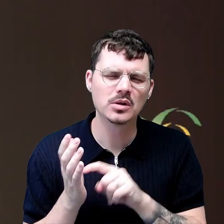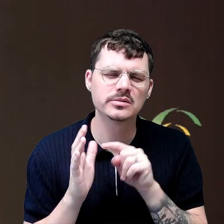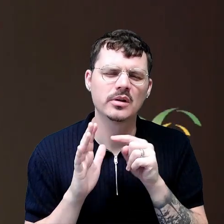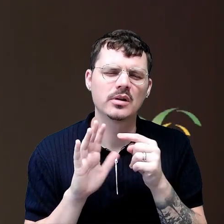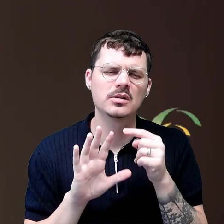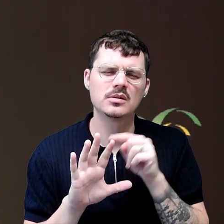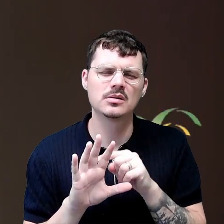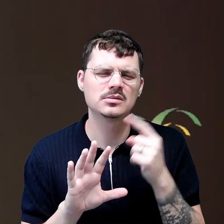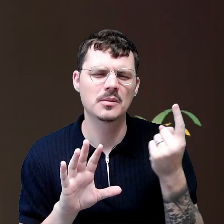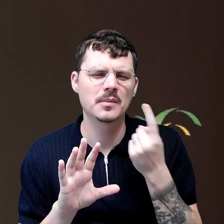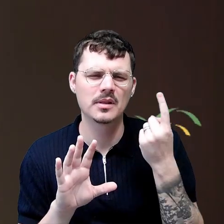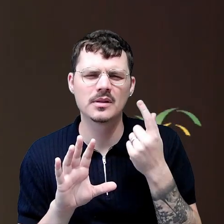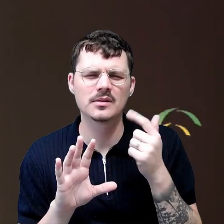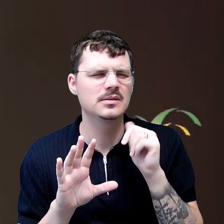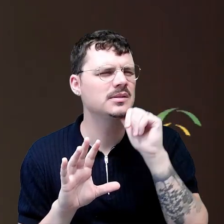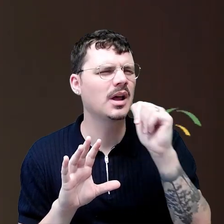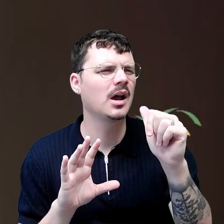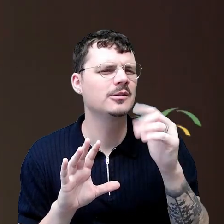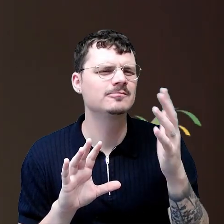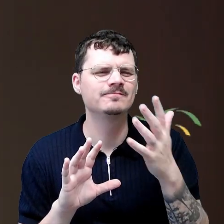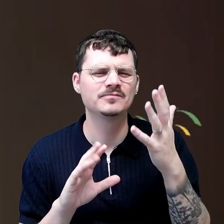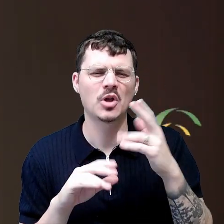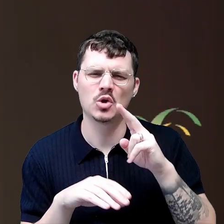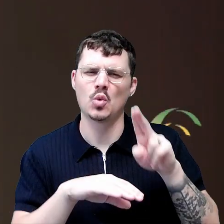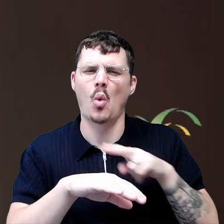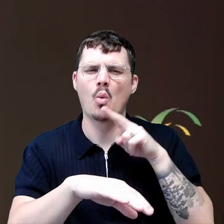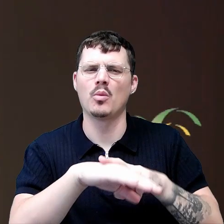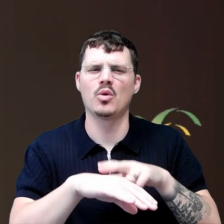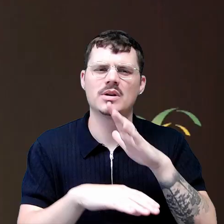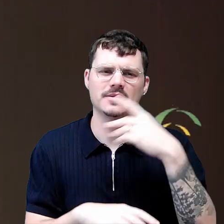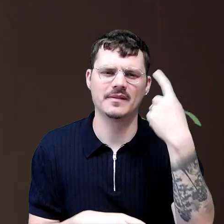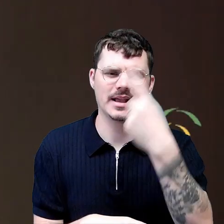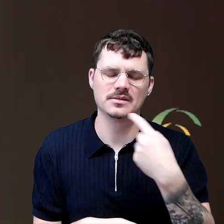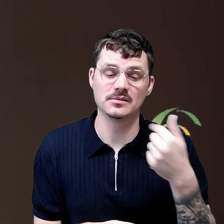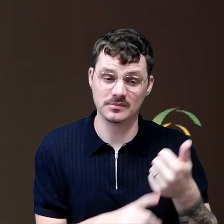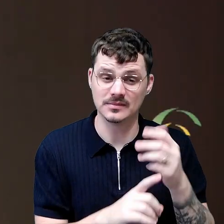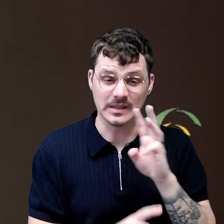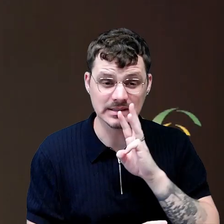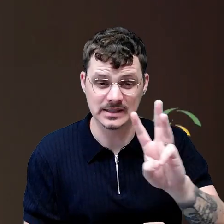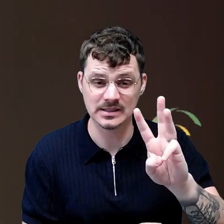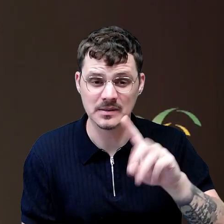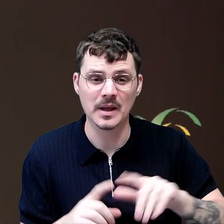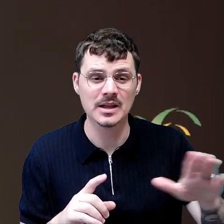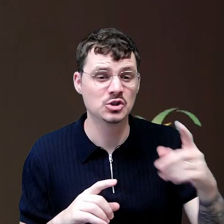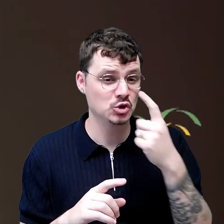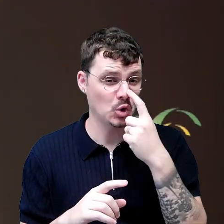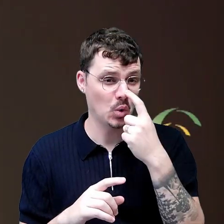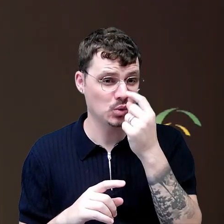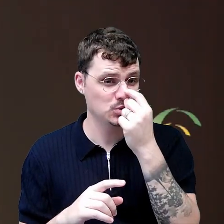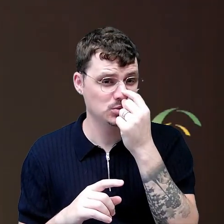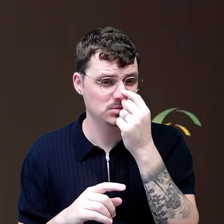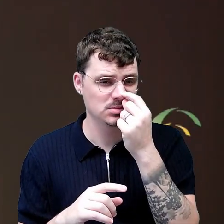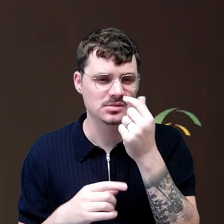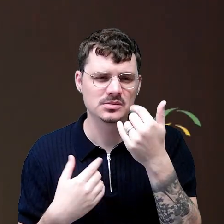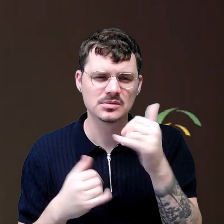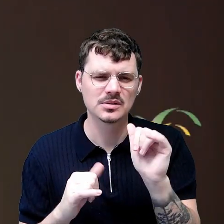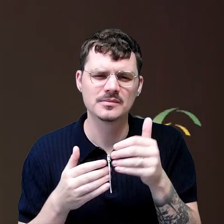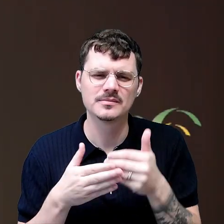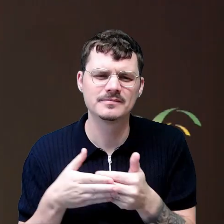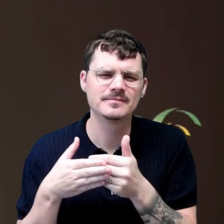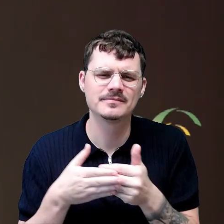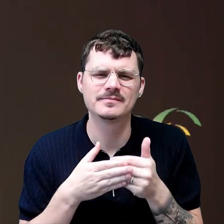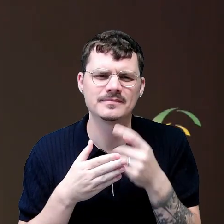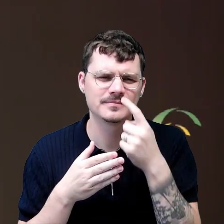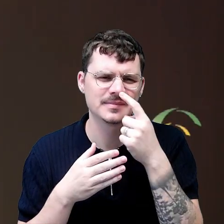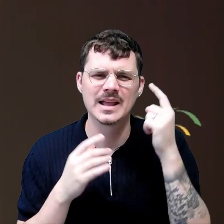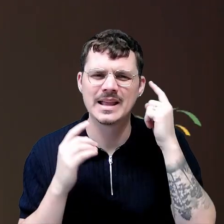quite typical about his face. He was 6 years old, yet he had the nose of a toddler.